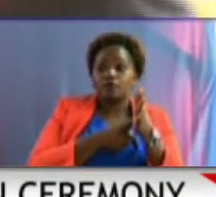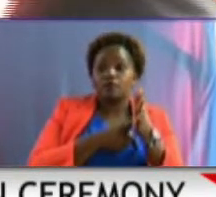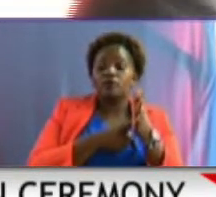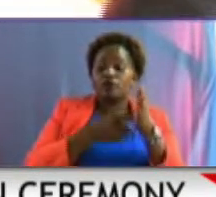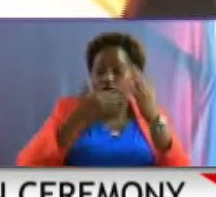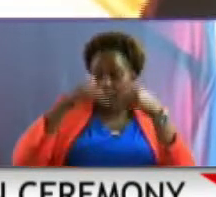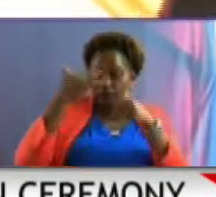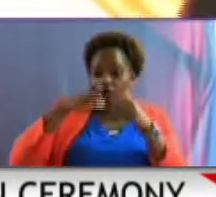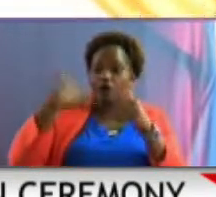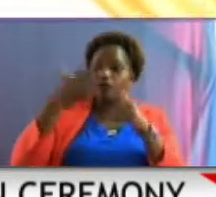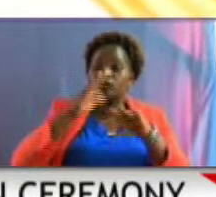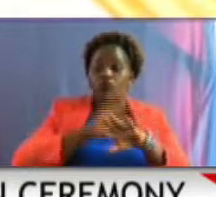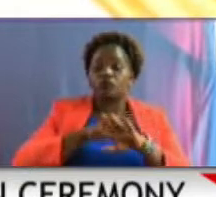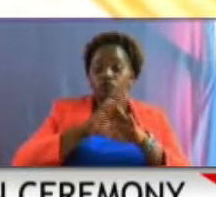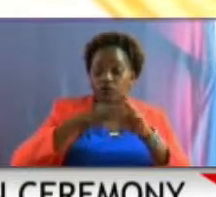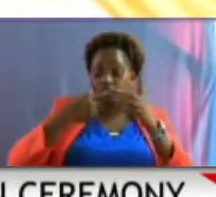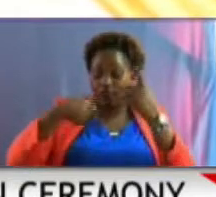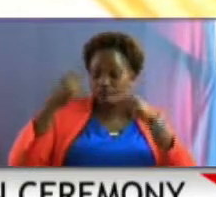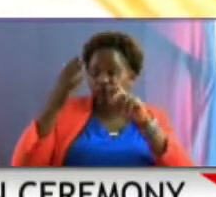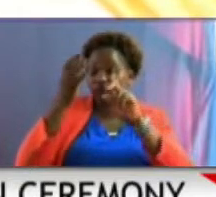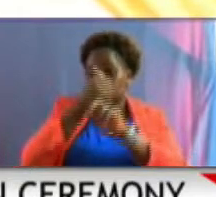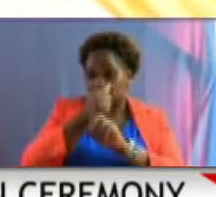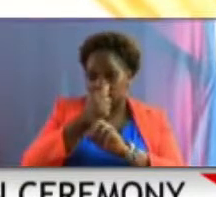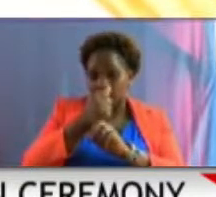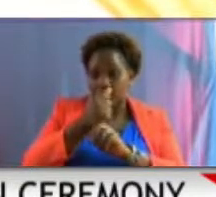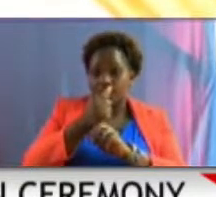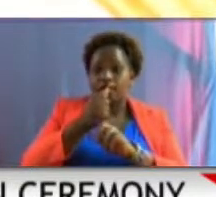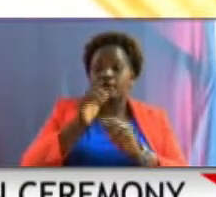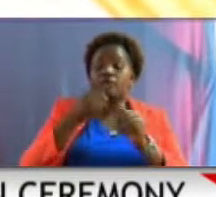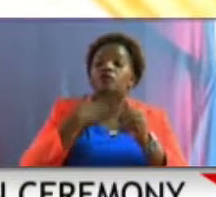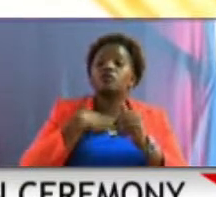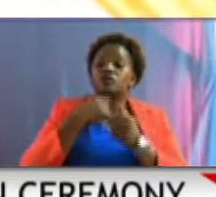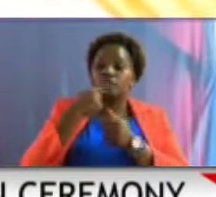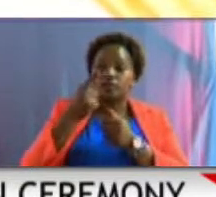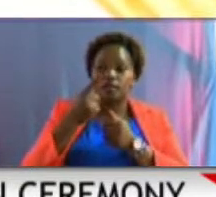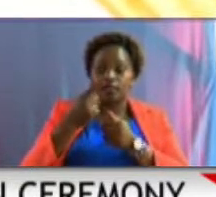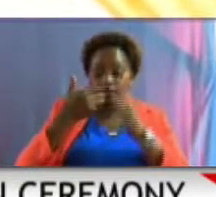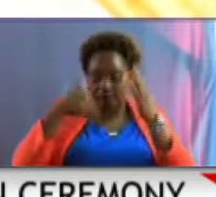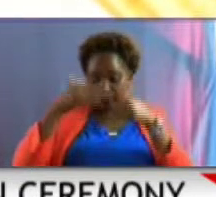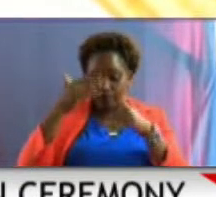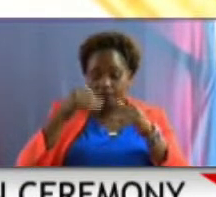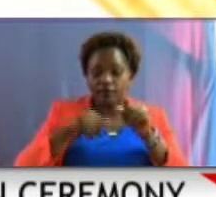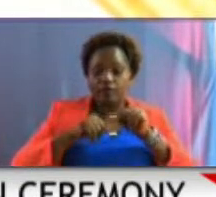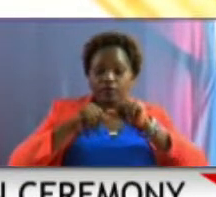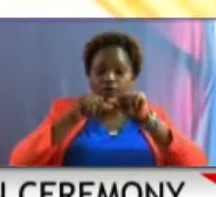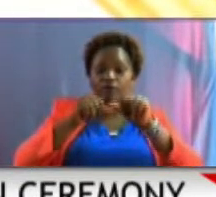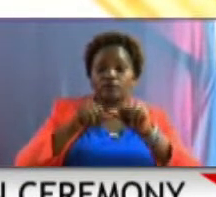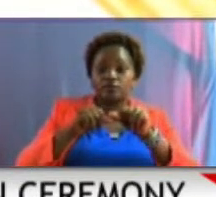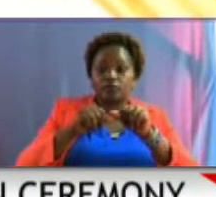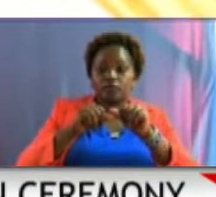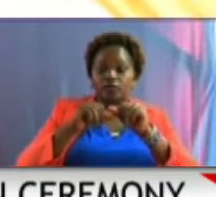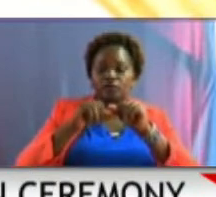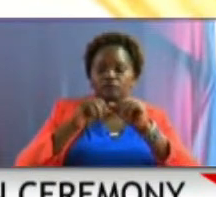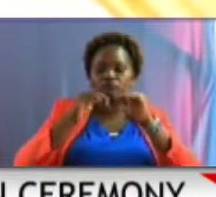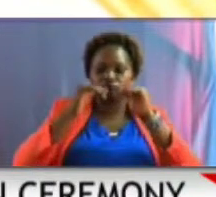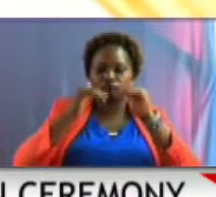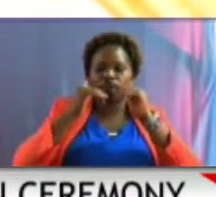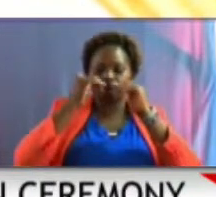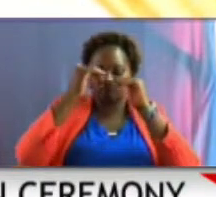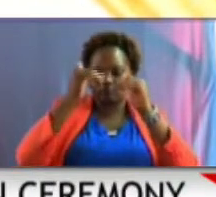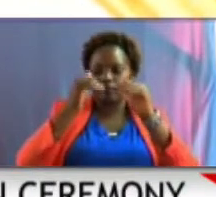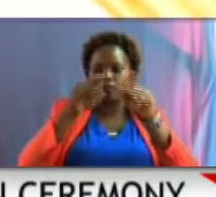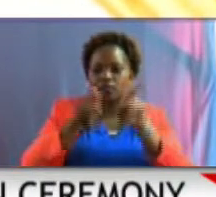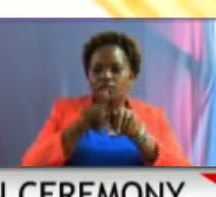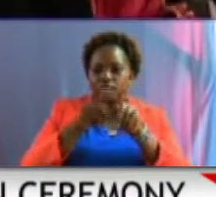always post good results. In fact, I wish to mention that the university has been continuously ranked as good in terms